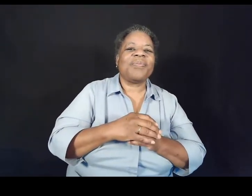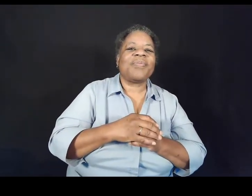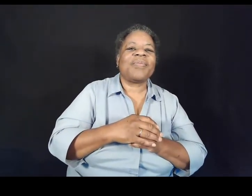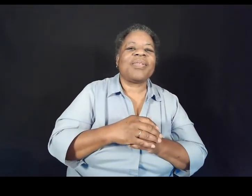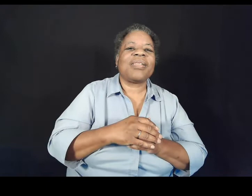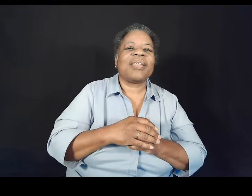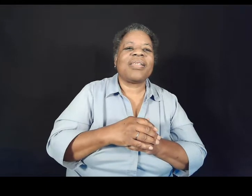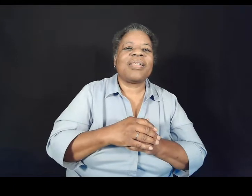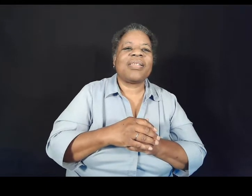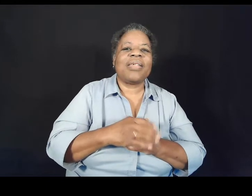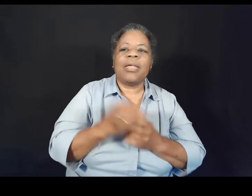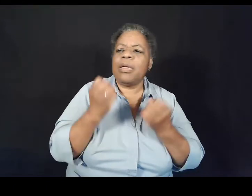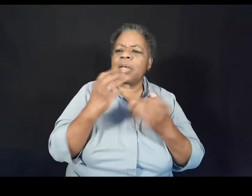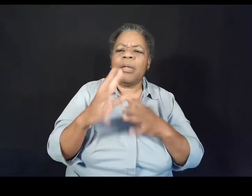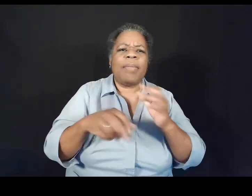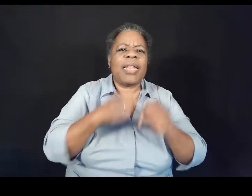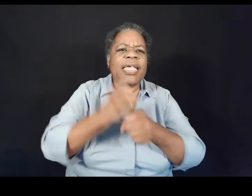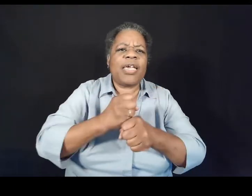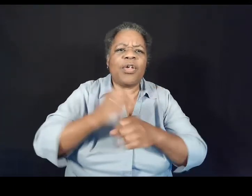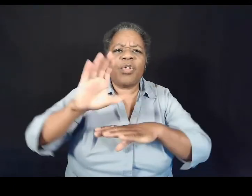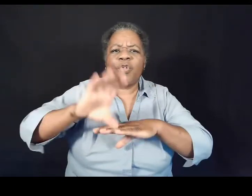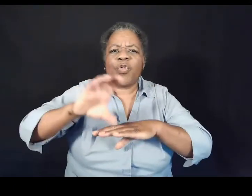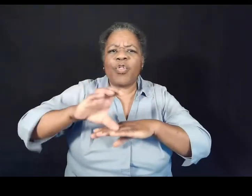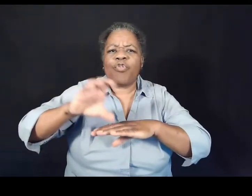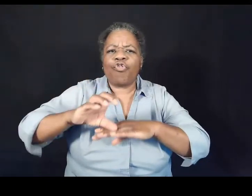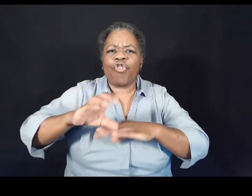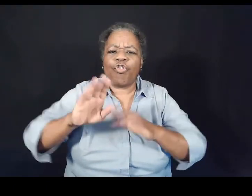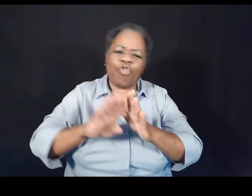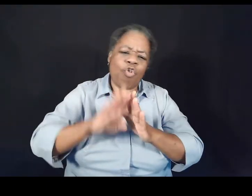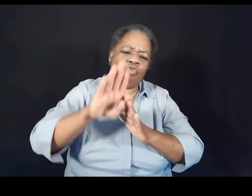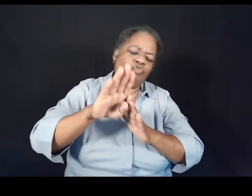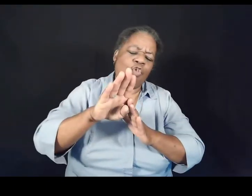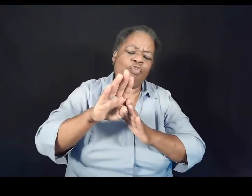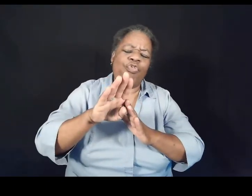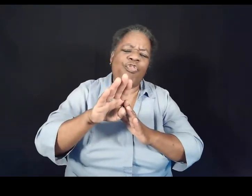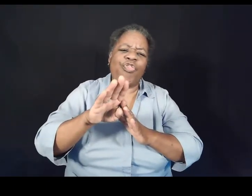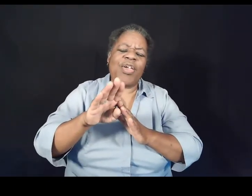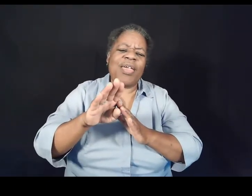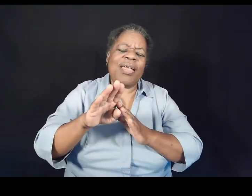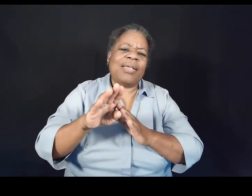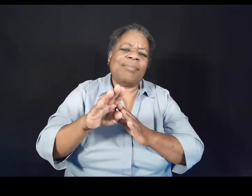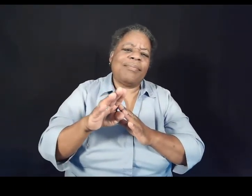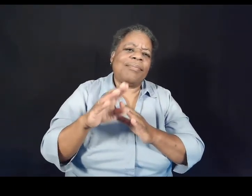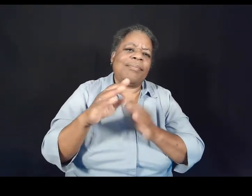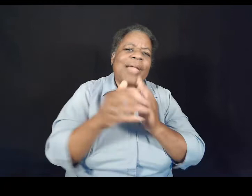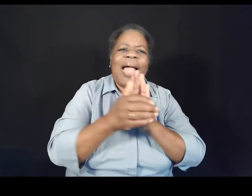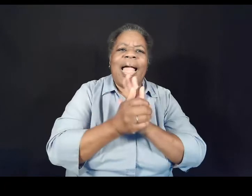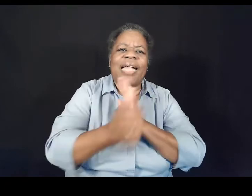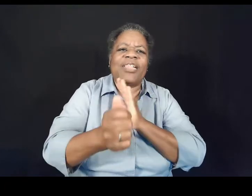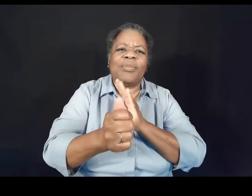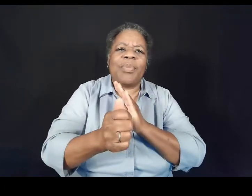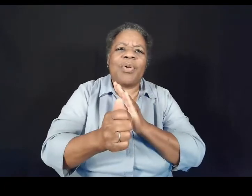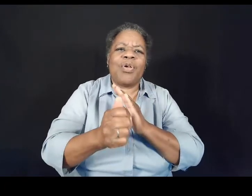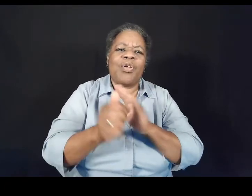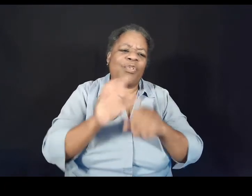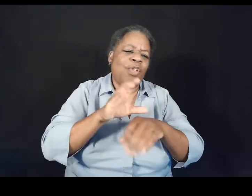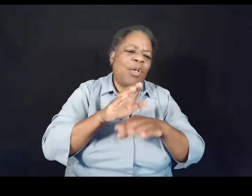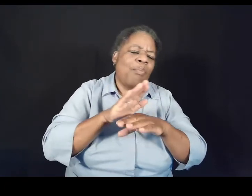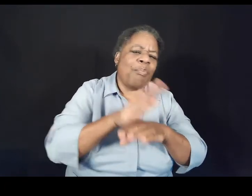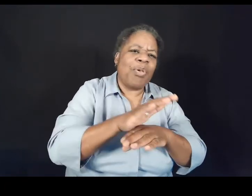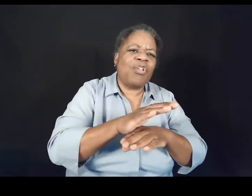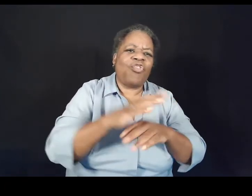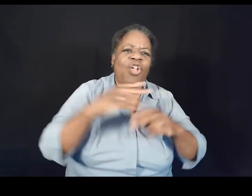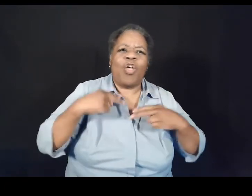For years, the church growth experts pushed what they call the homogeneous principle, which is that churches